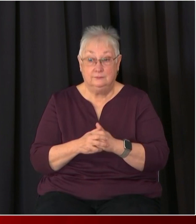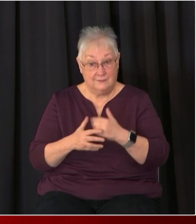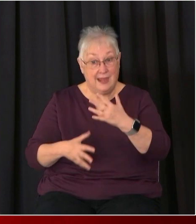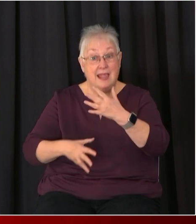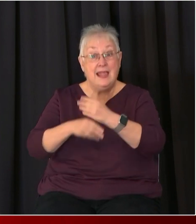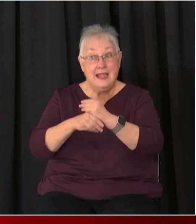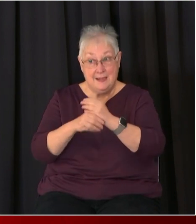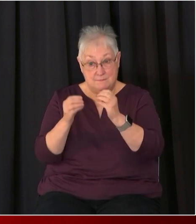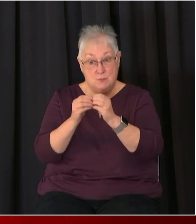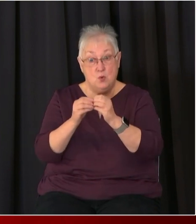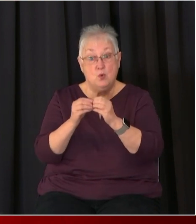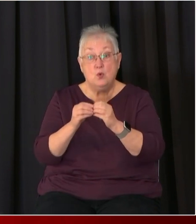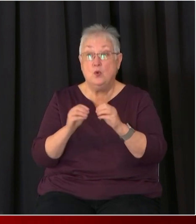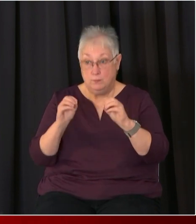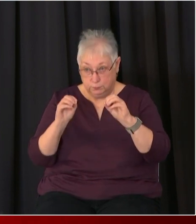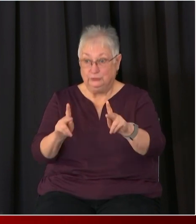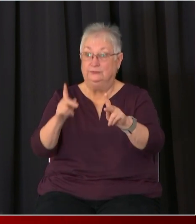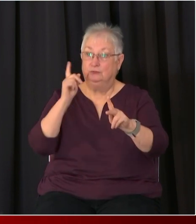opportunities for testing